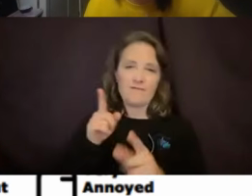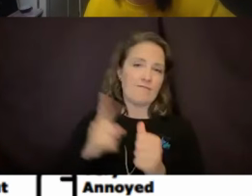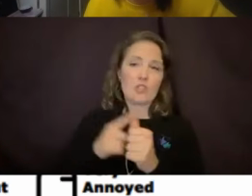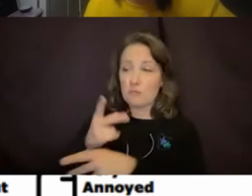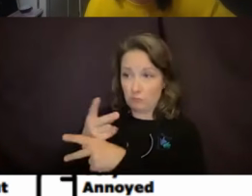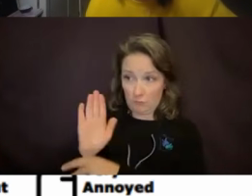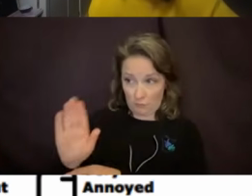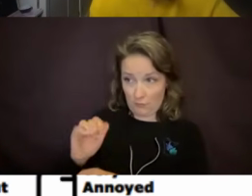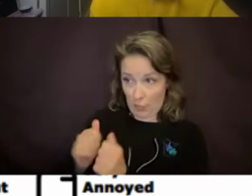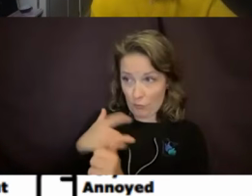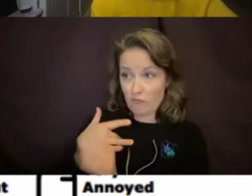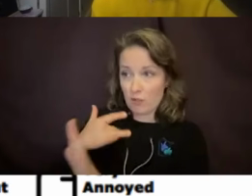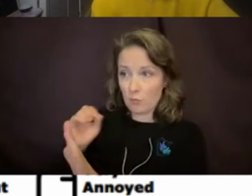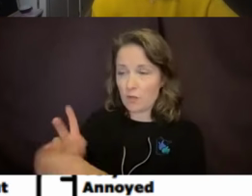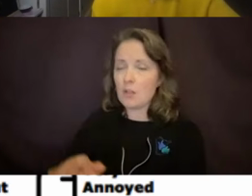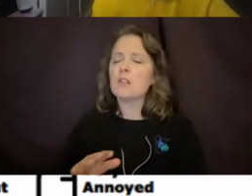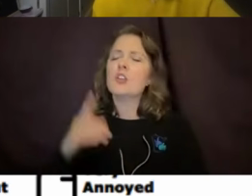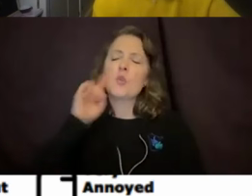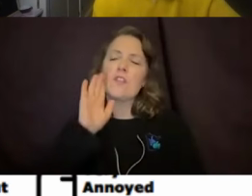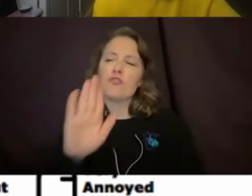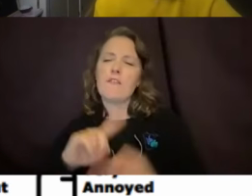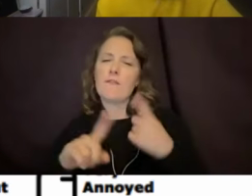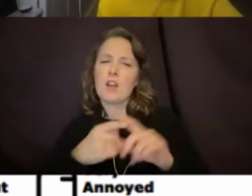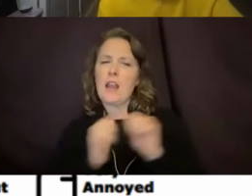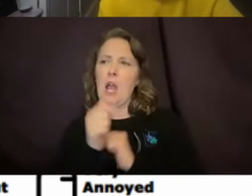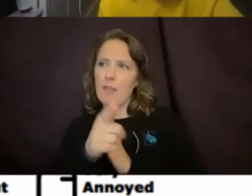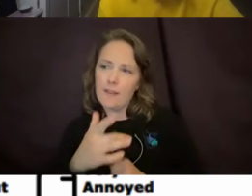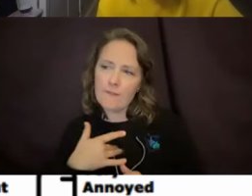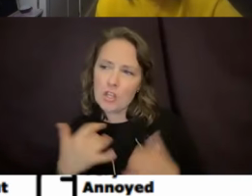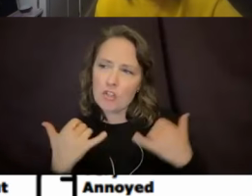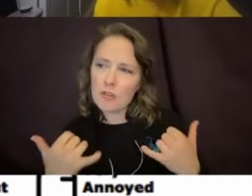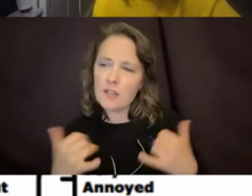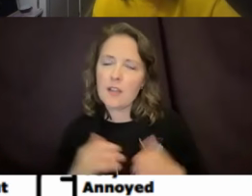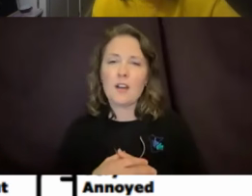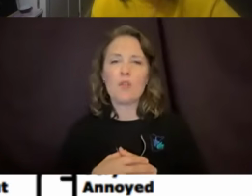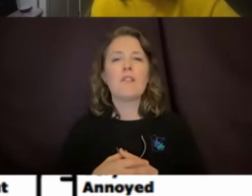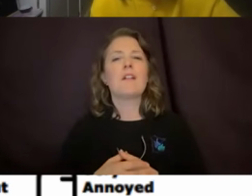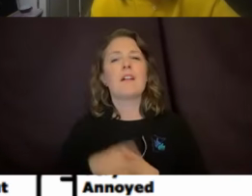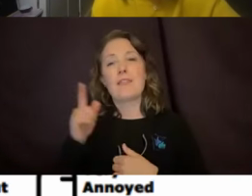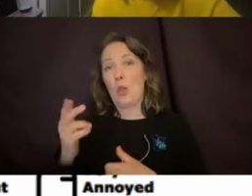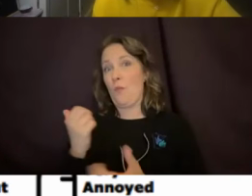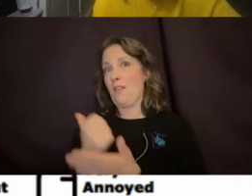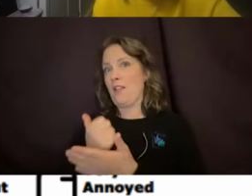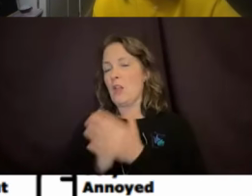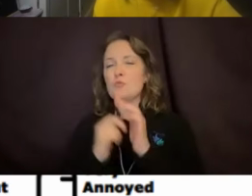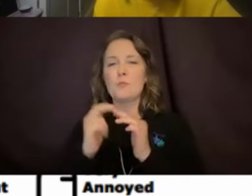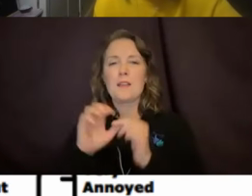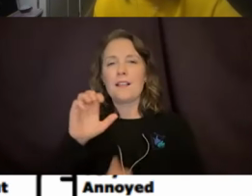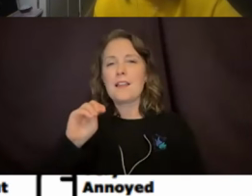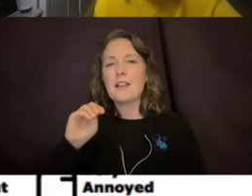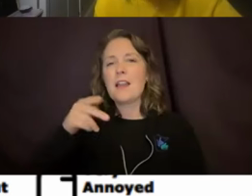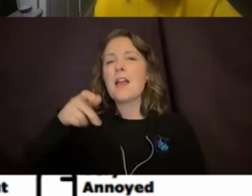other person feel, and kind of allowing them to work on their empathy skills, and also thinking about that, which a